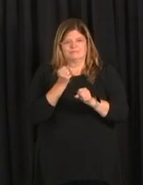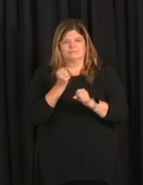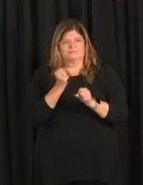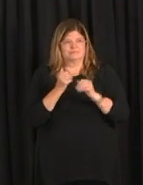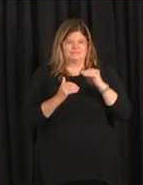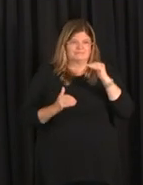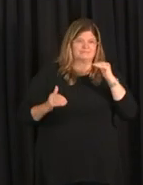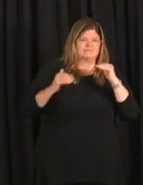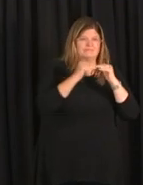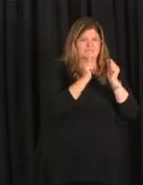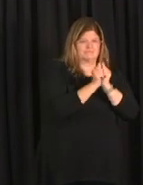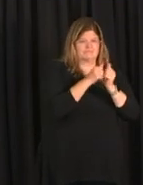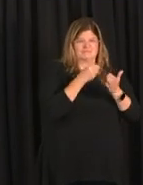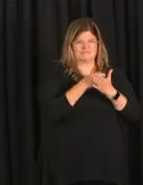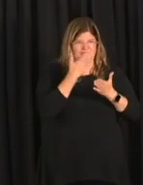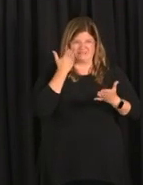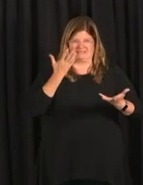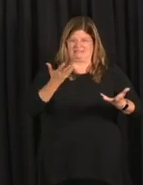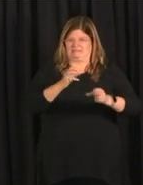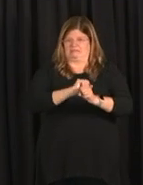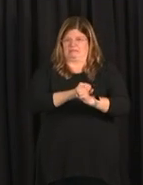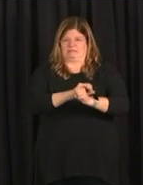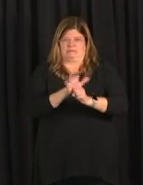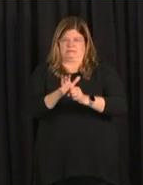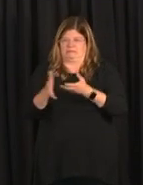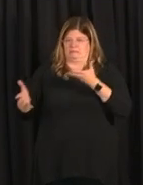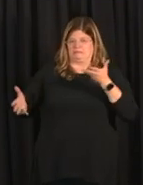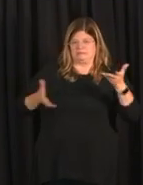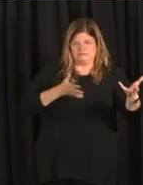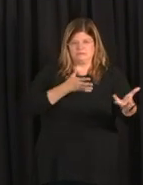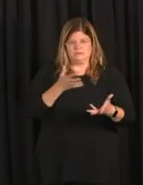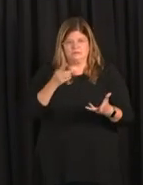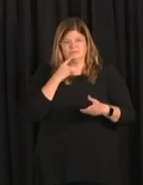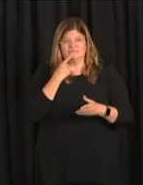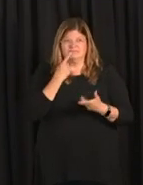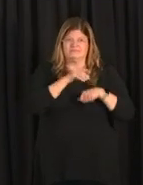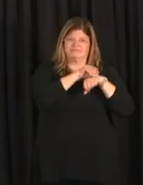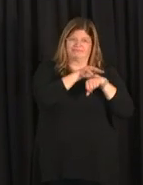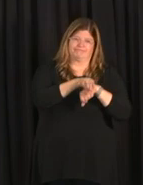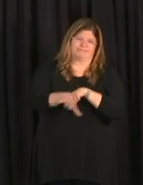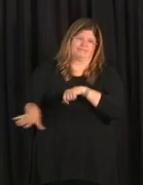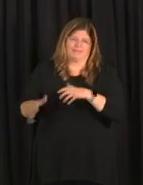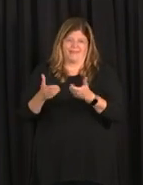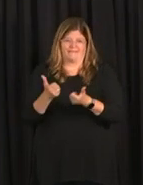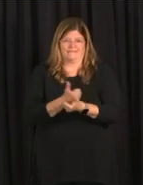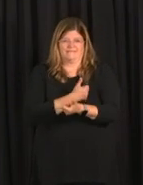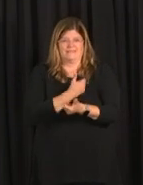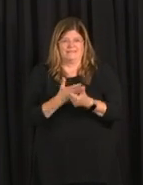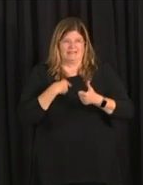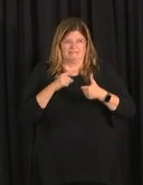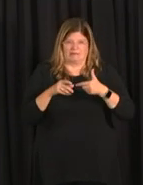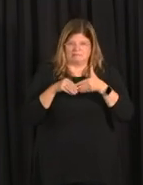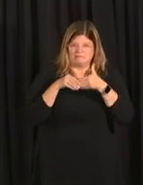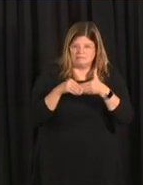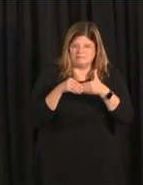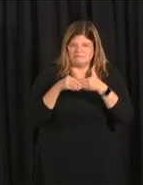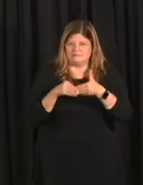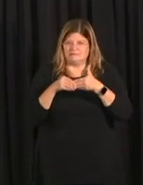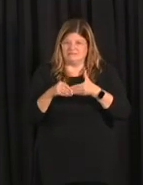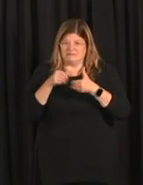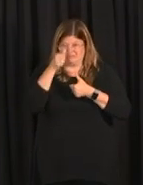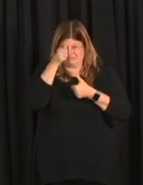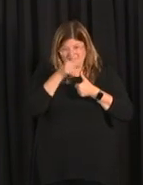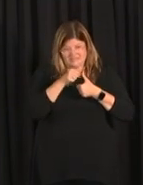to the coronavirus. And we created quite a bit of flexibility back with our first legislation in